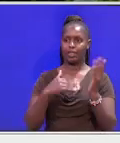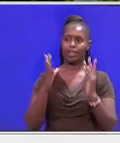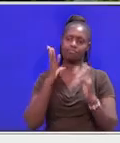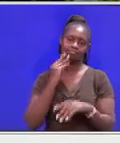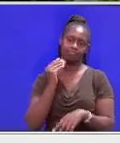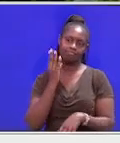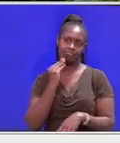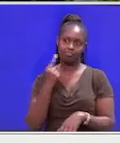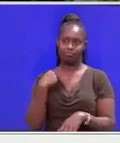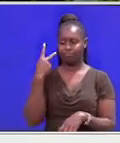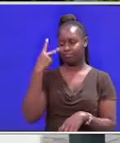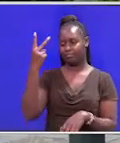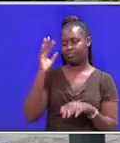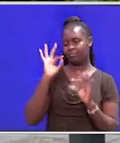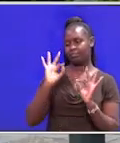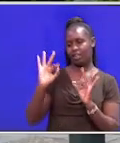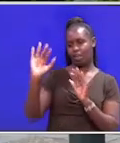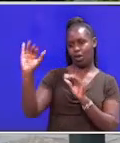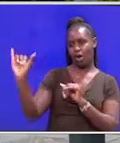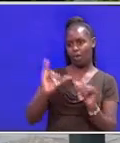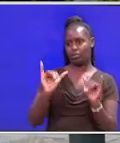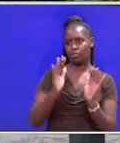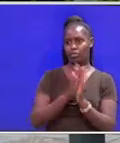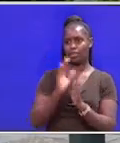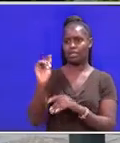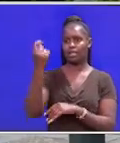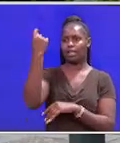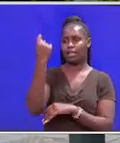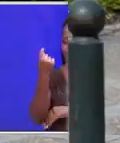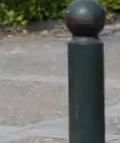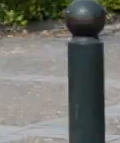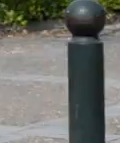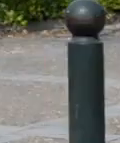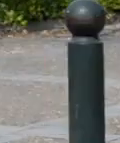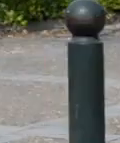pia ni mzuri, ni karibu tu zinakaribiana za huko kwetu Kenya. Natarajia